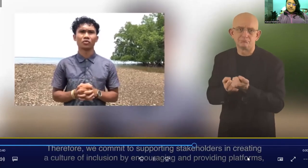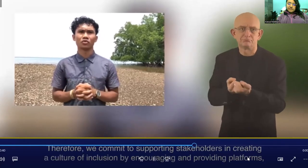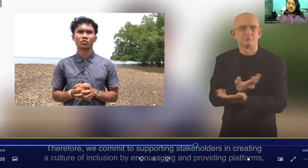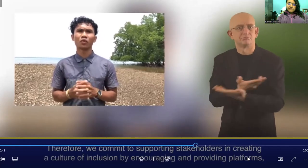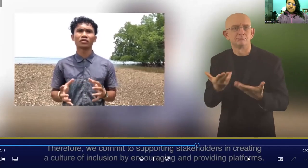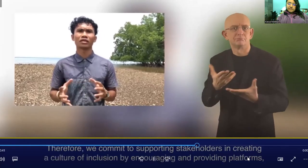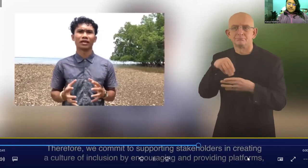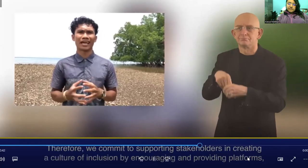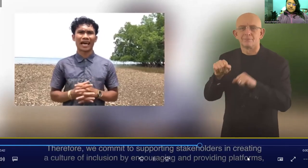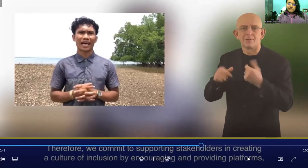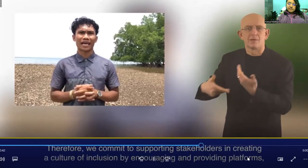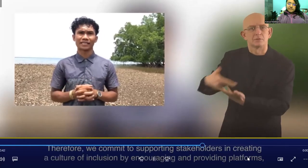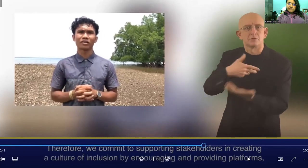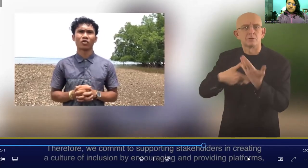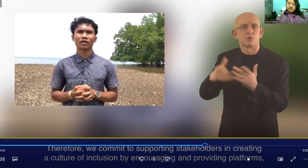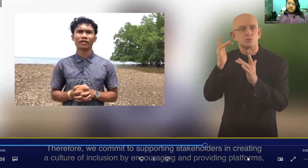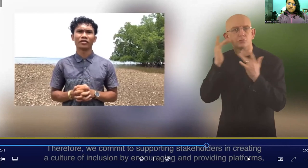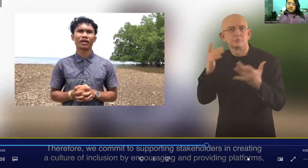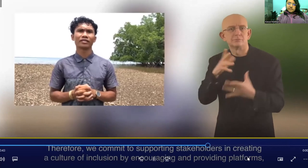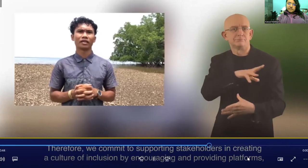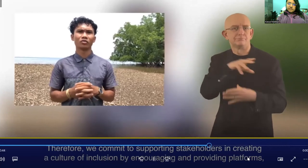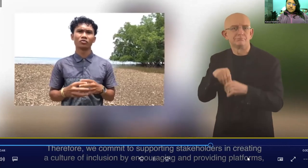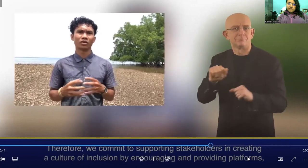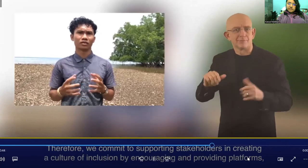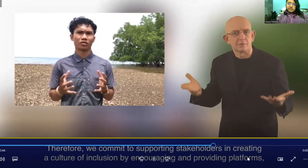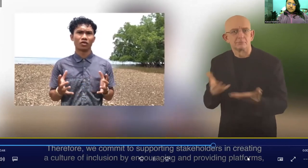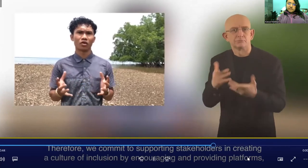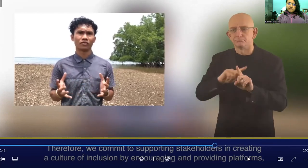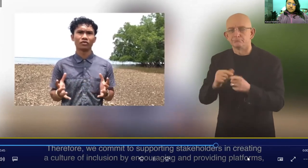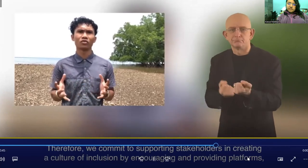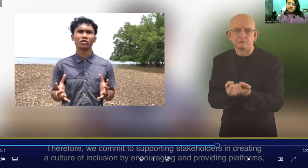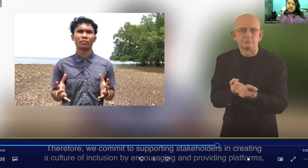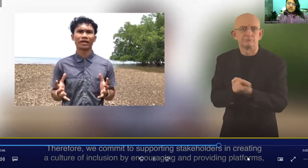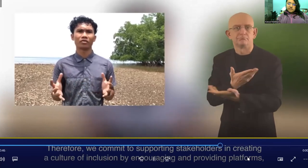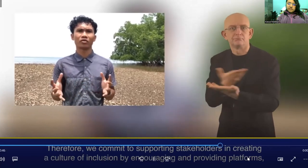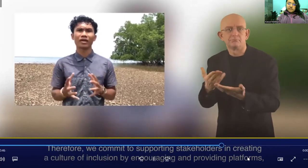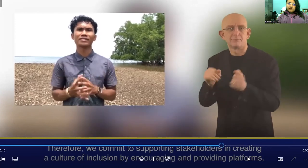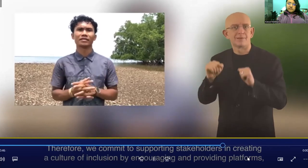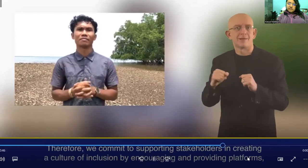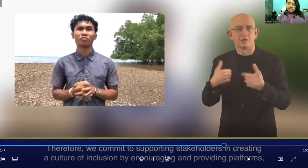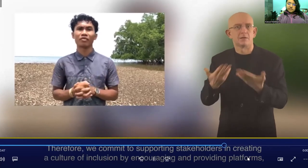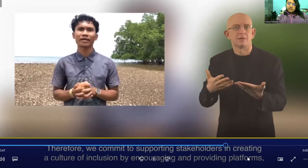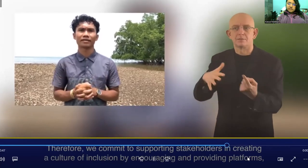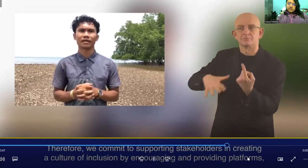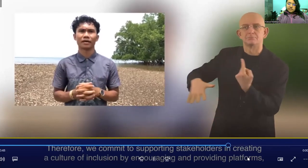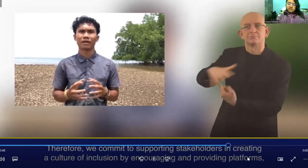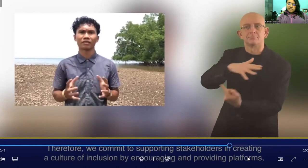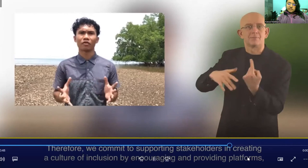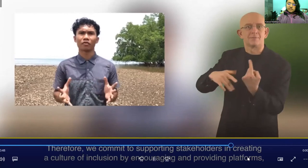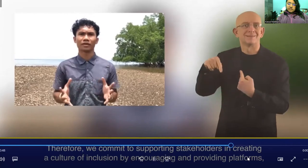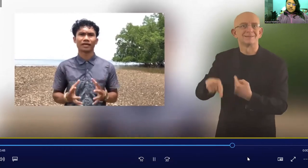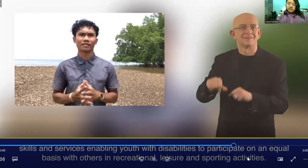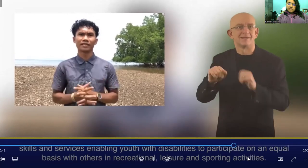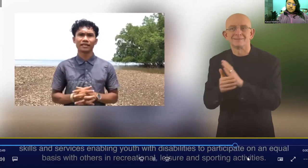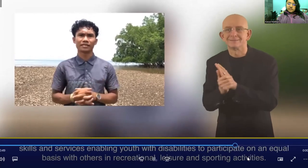to supporting stakeholders in creating a culture of inclusion by encouraging and providing